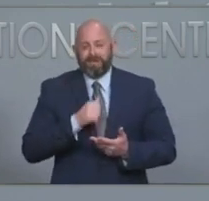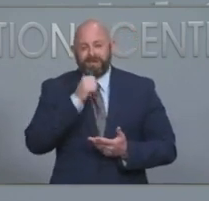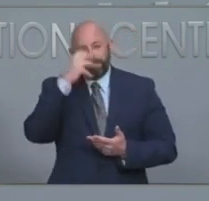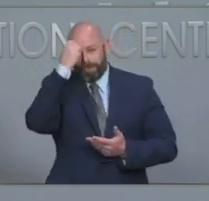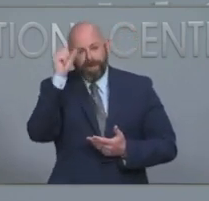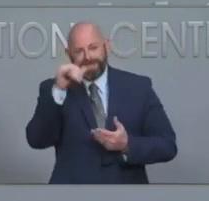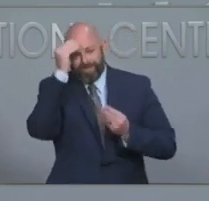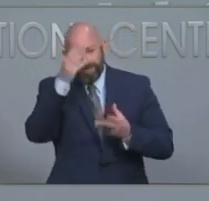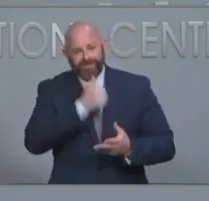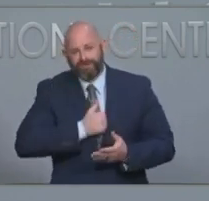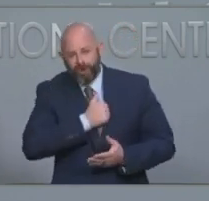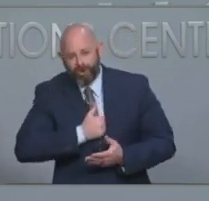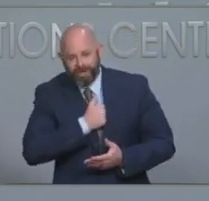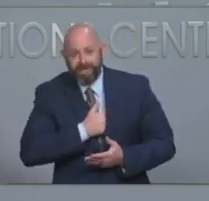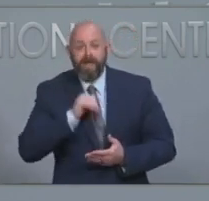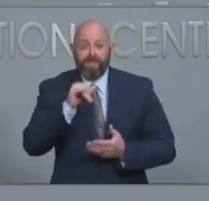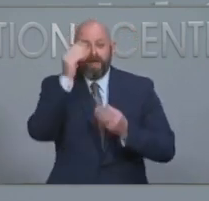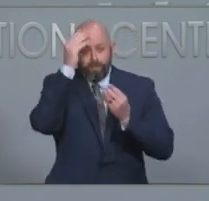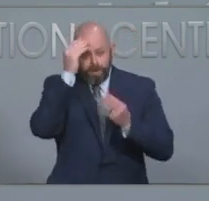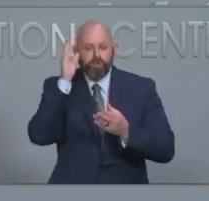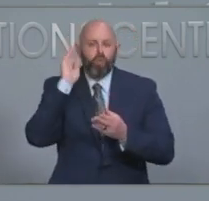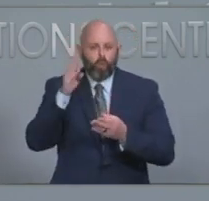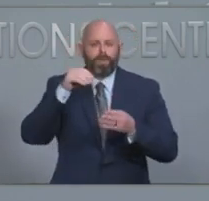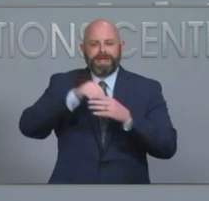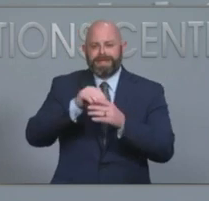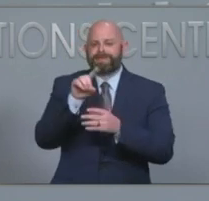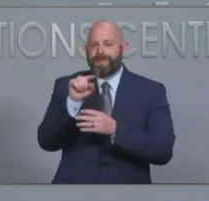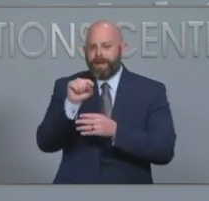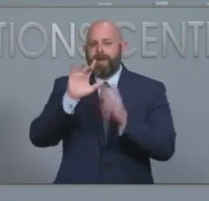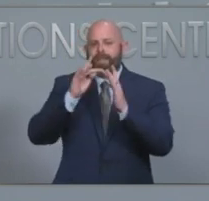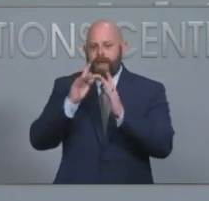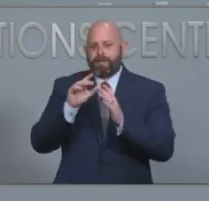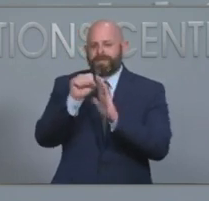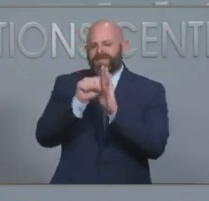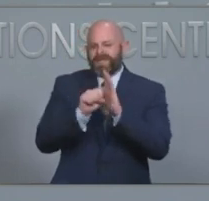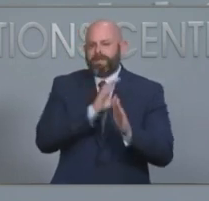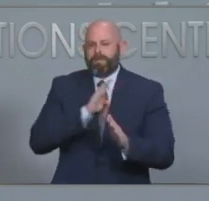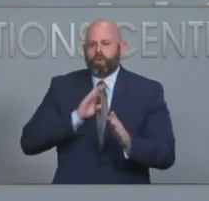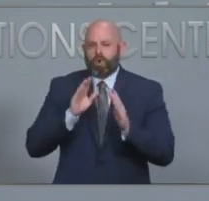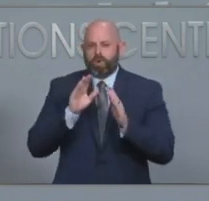information provided in our data section of our State Board website,